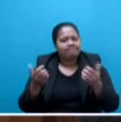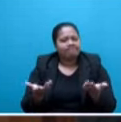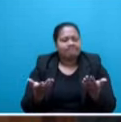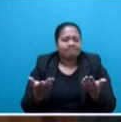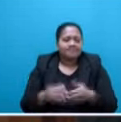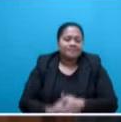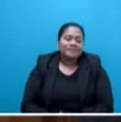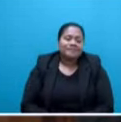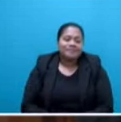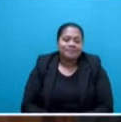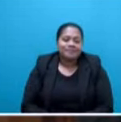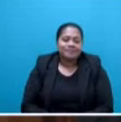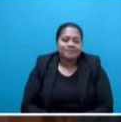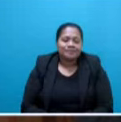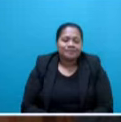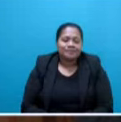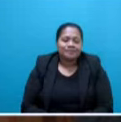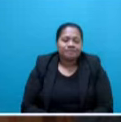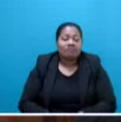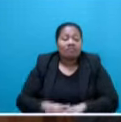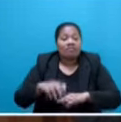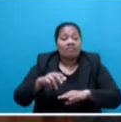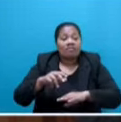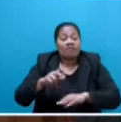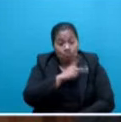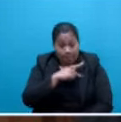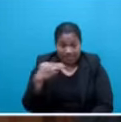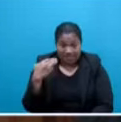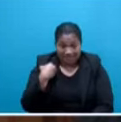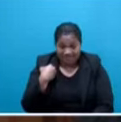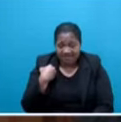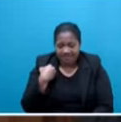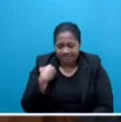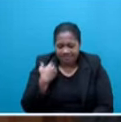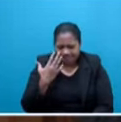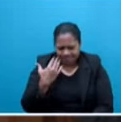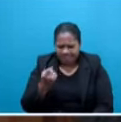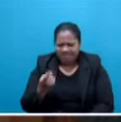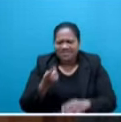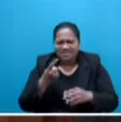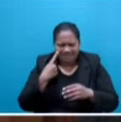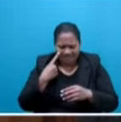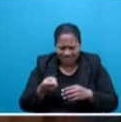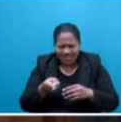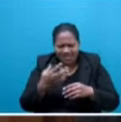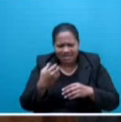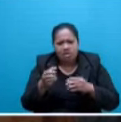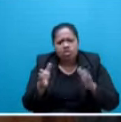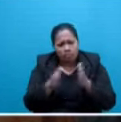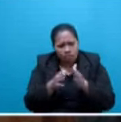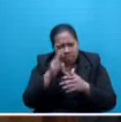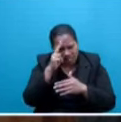Prime Minister has demonstrated through his perseverance, dedication and diligence that small nations have capabilities to